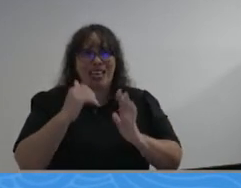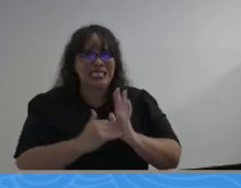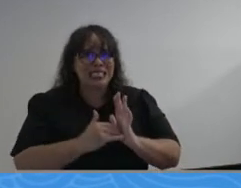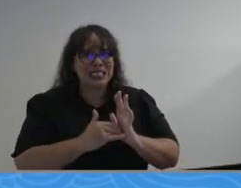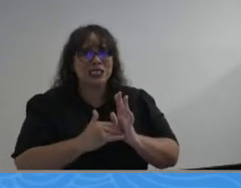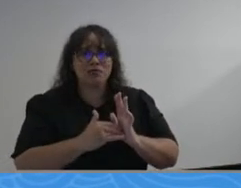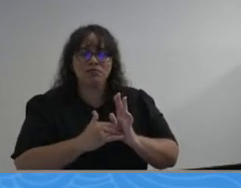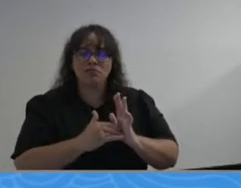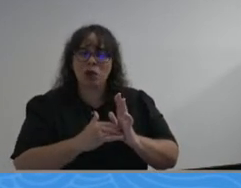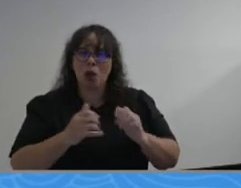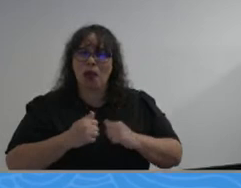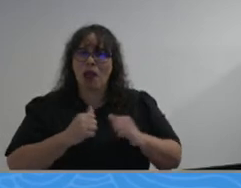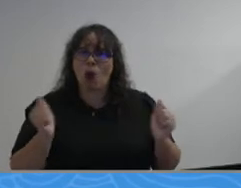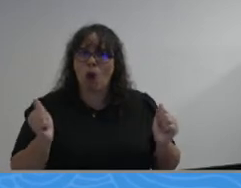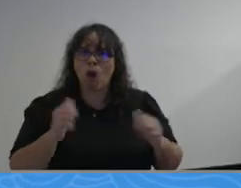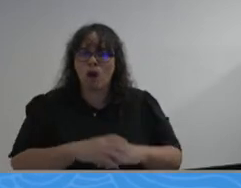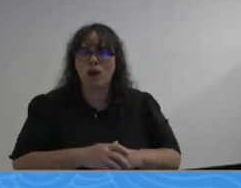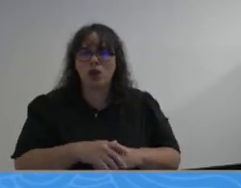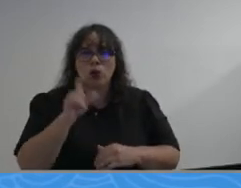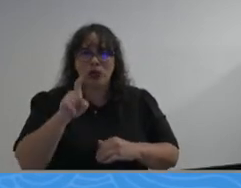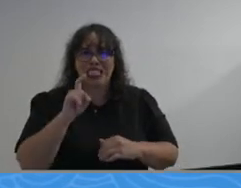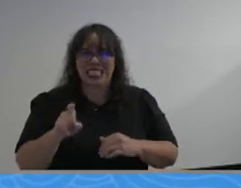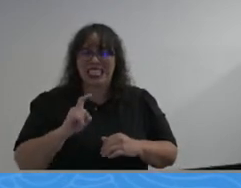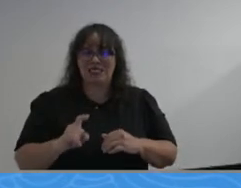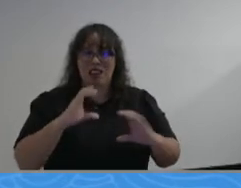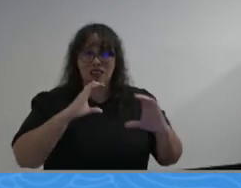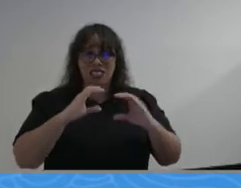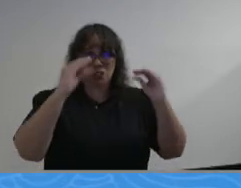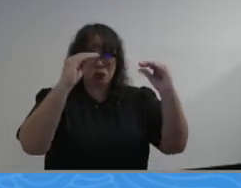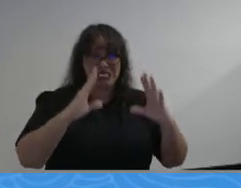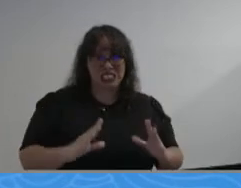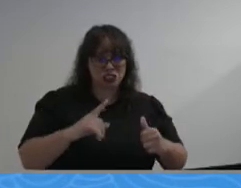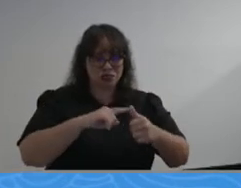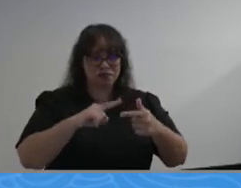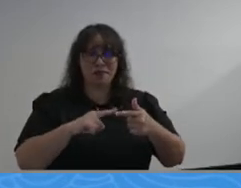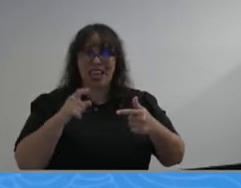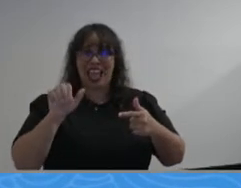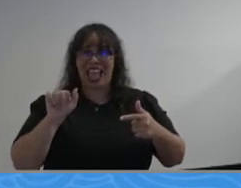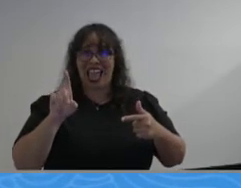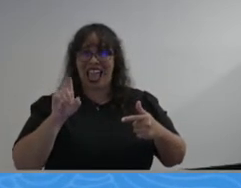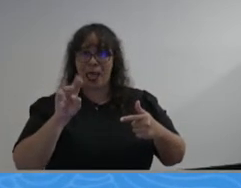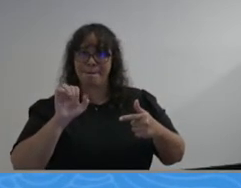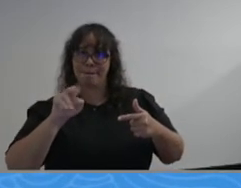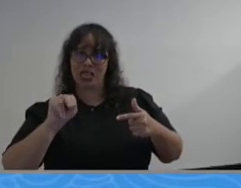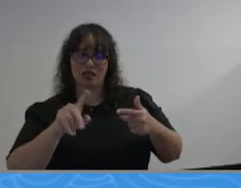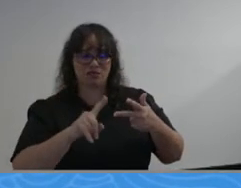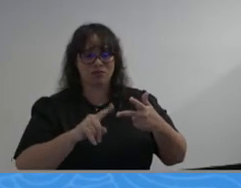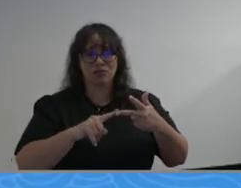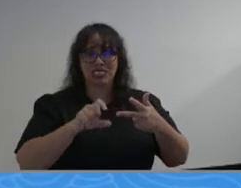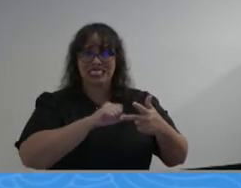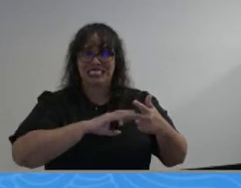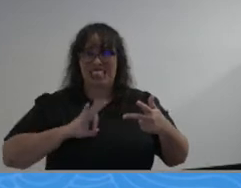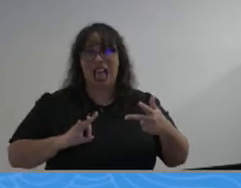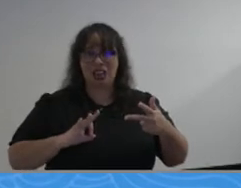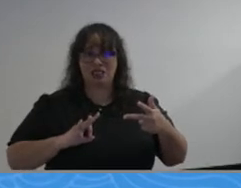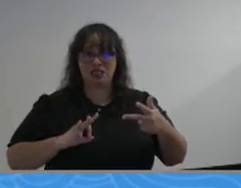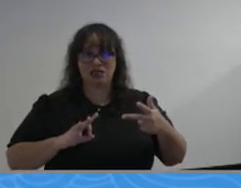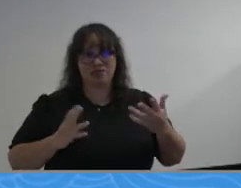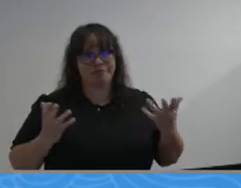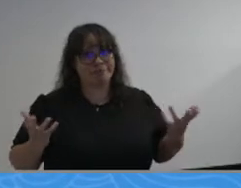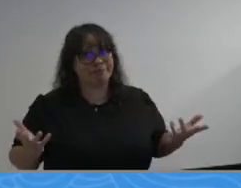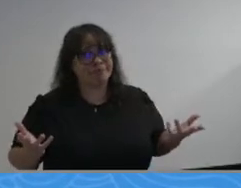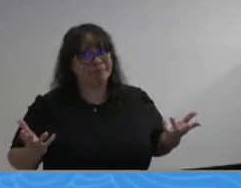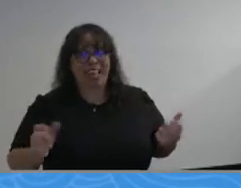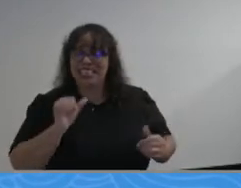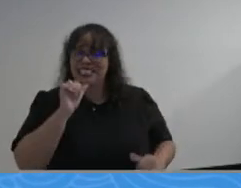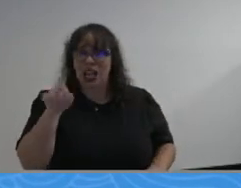start having conversations with teachers, administrators, and staff who are oftentimes complicit in this. And I will say this, it's not